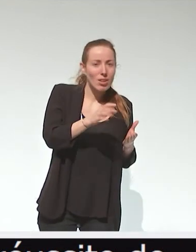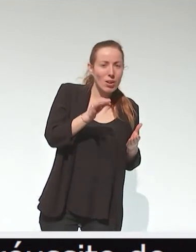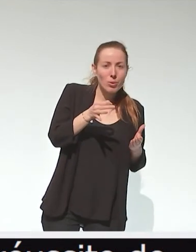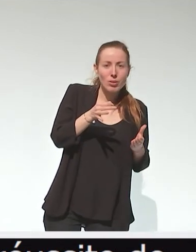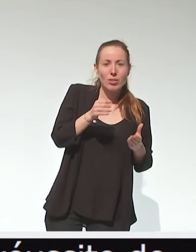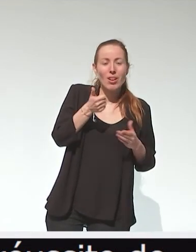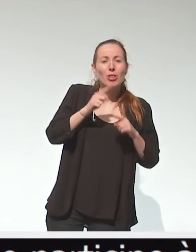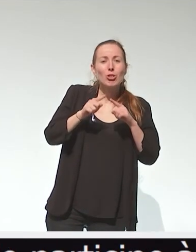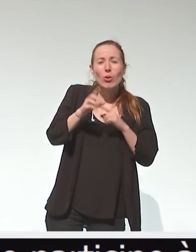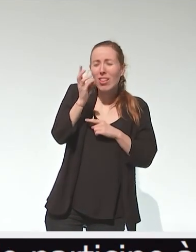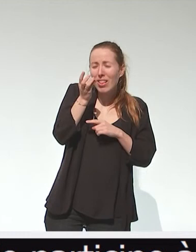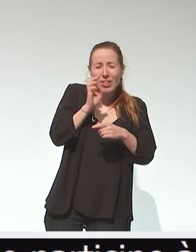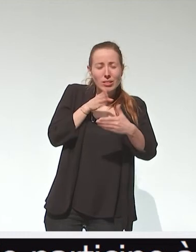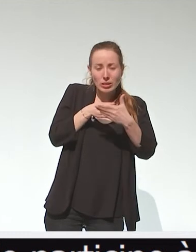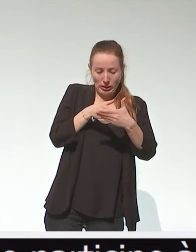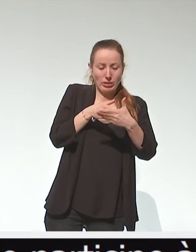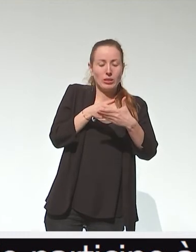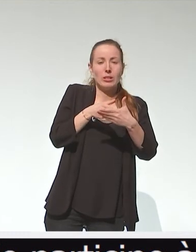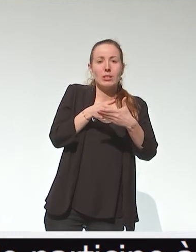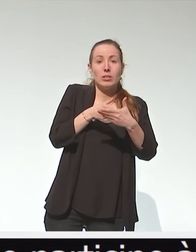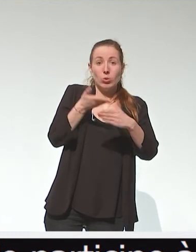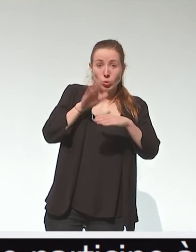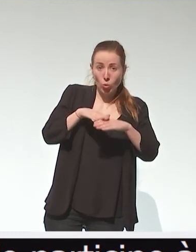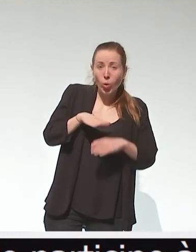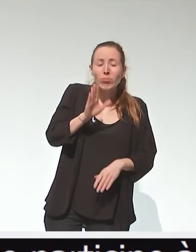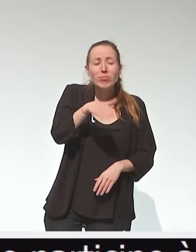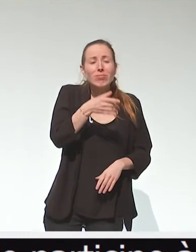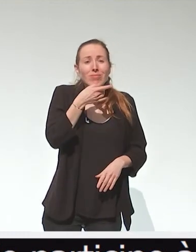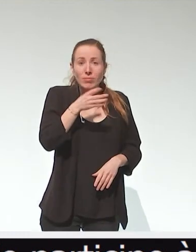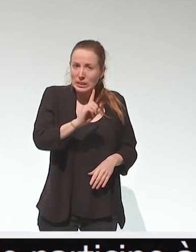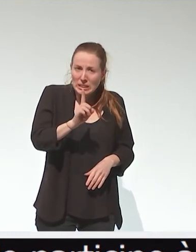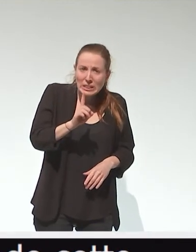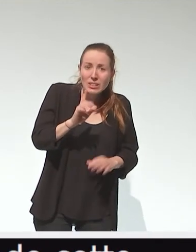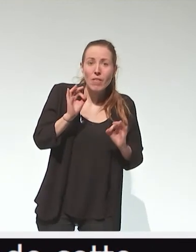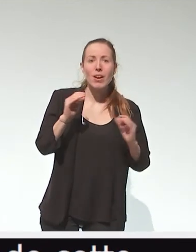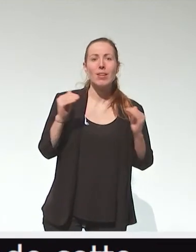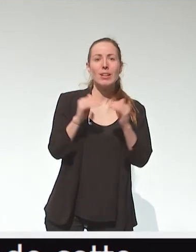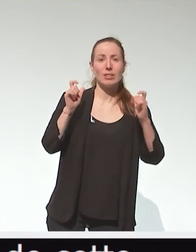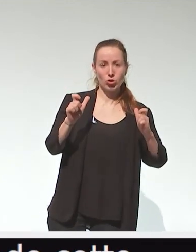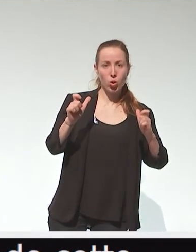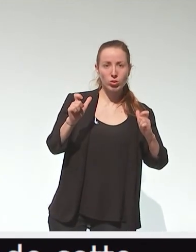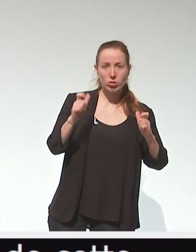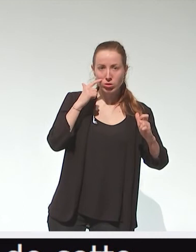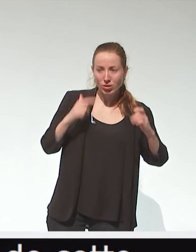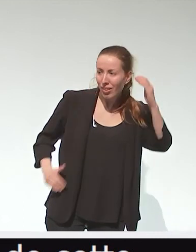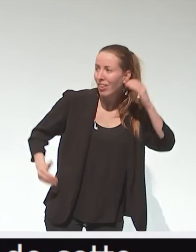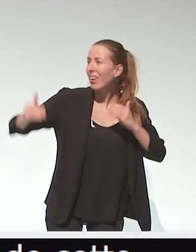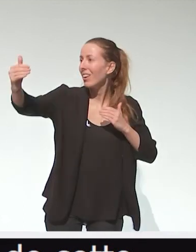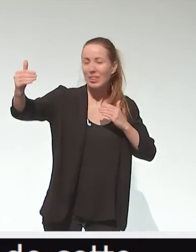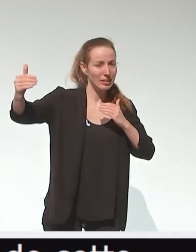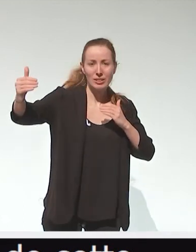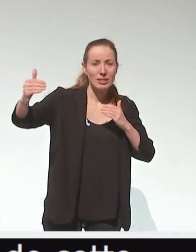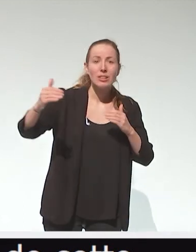woman talked about her experience, and sometimes something puts a spanner in the works and